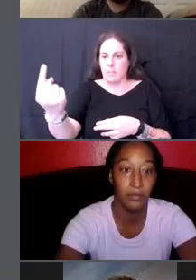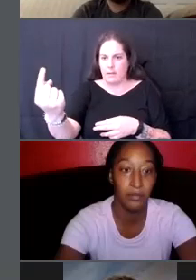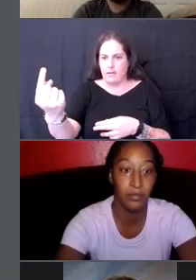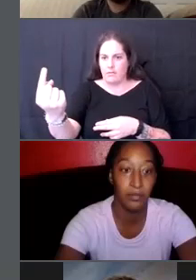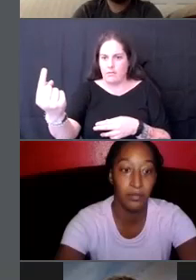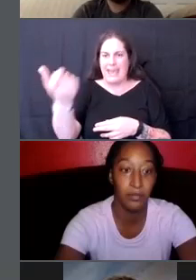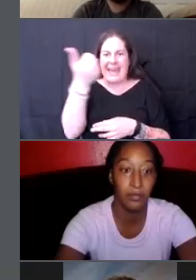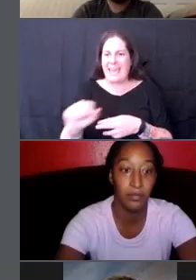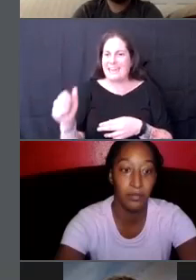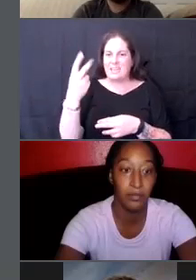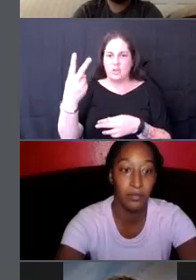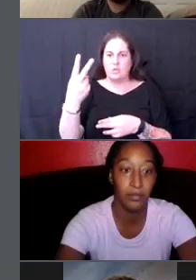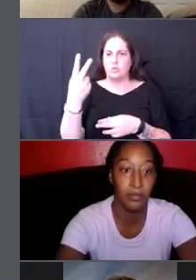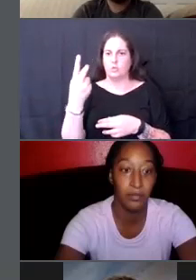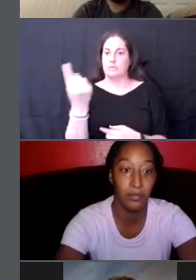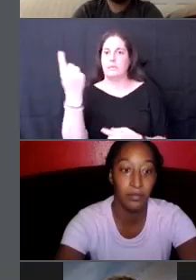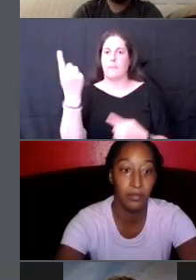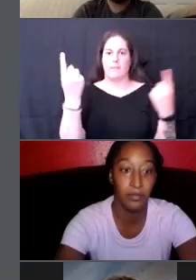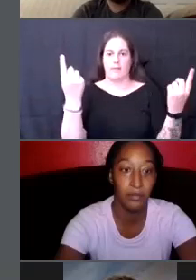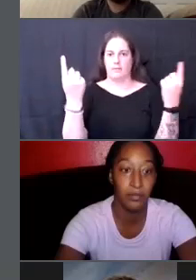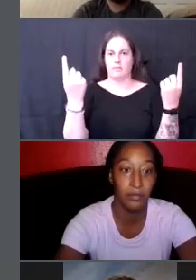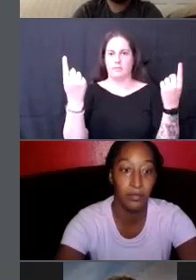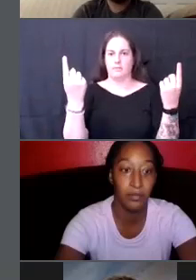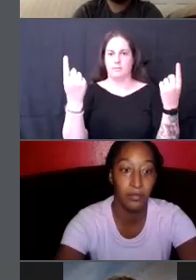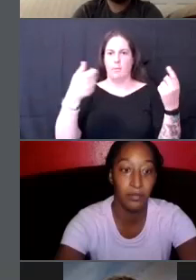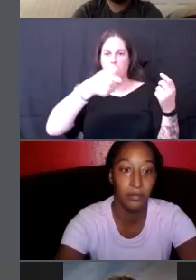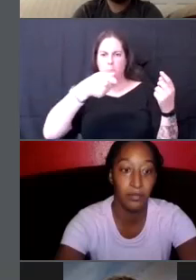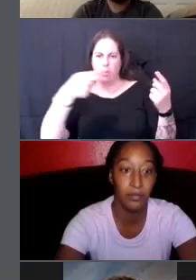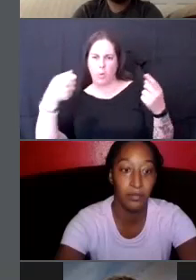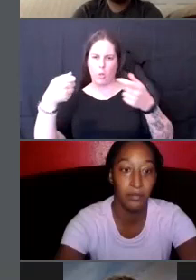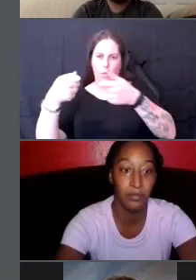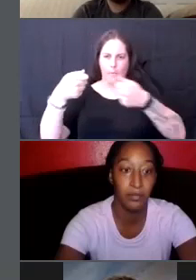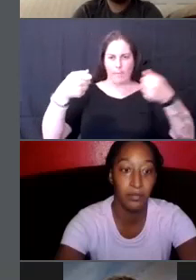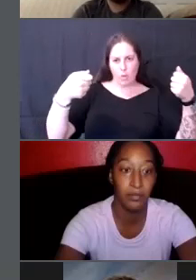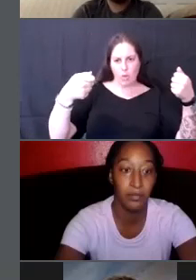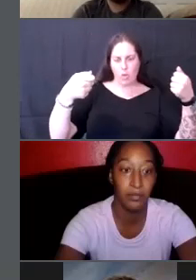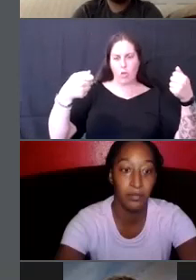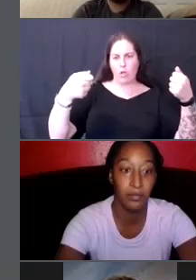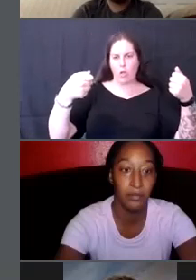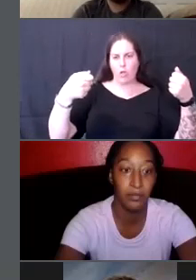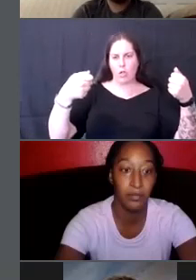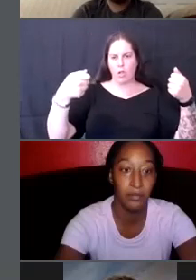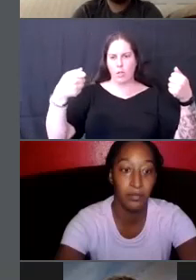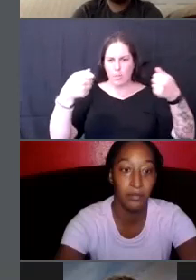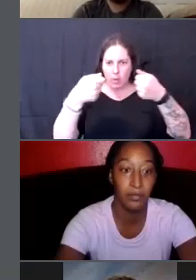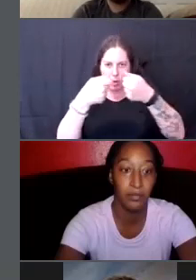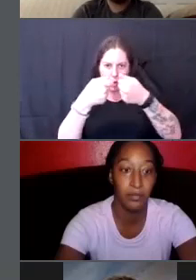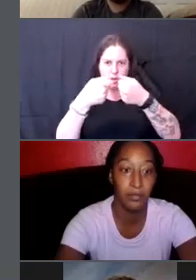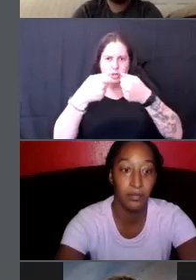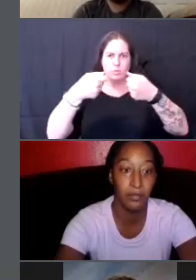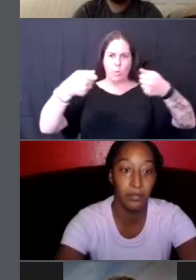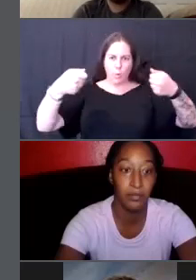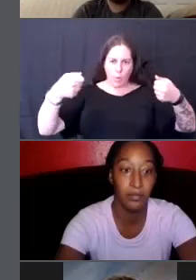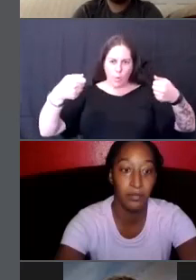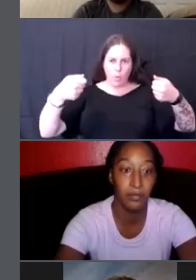the universe are pulling on each other, pulling each other, you know, attracting each other toward each